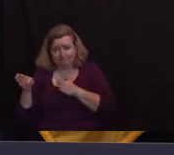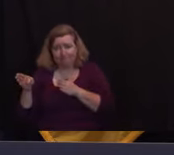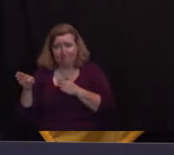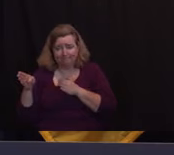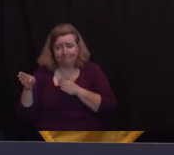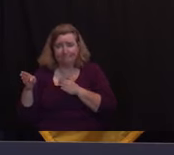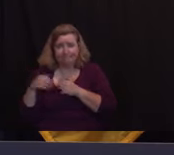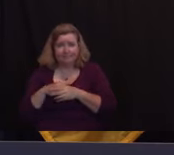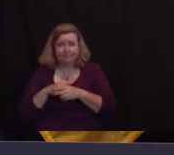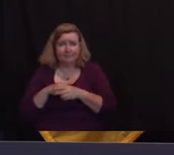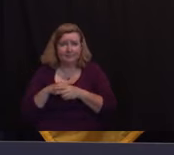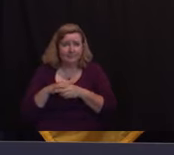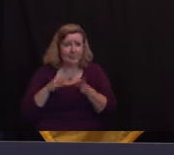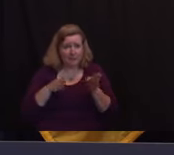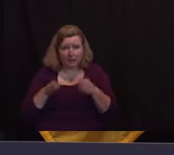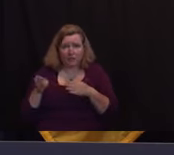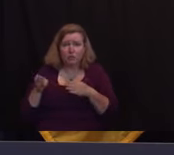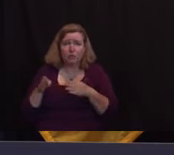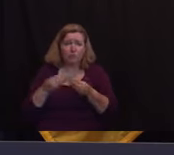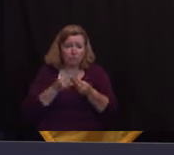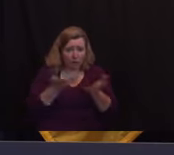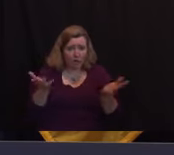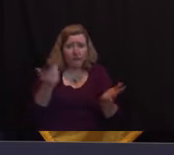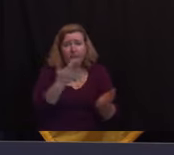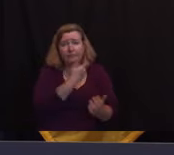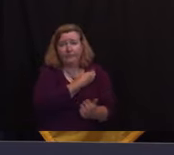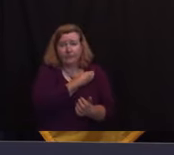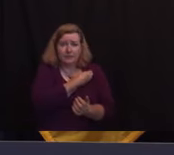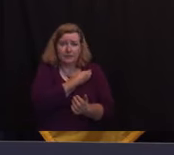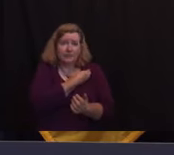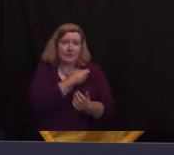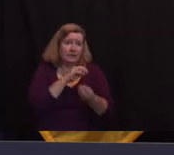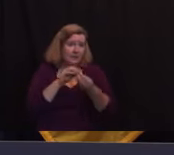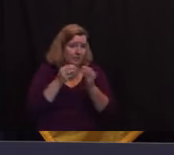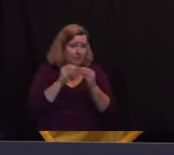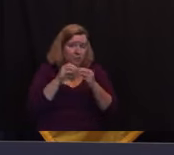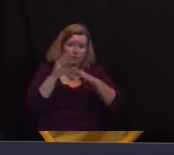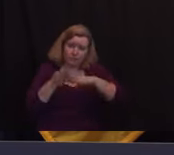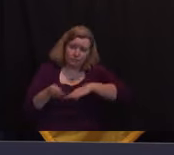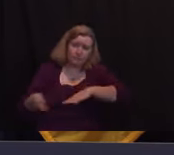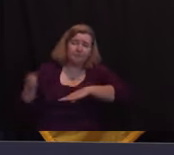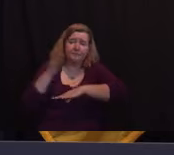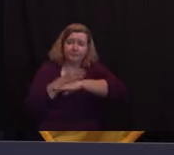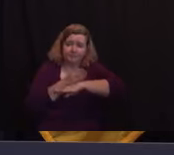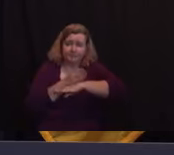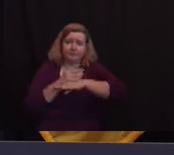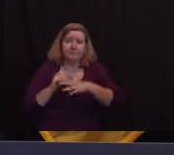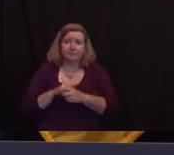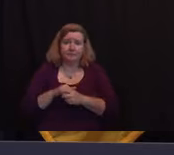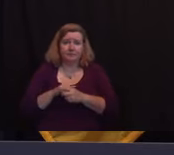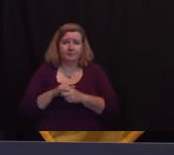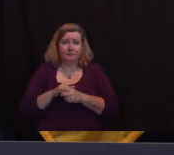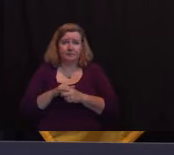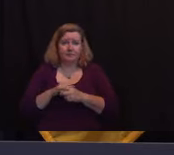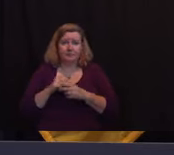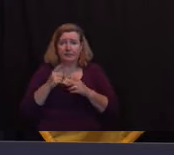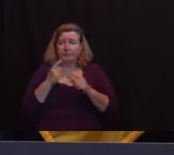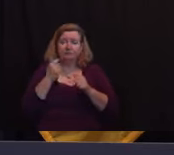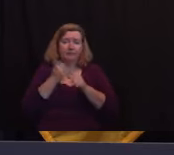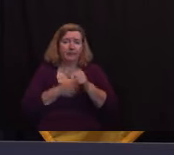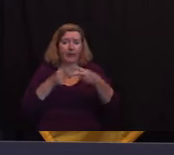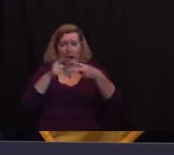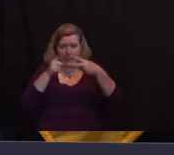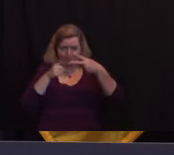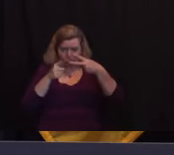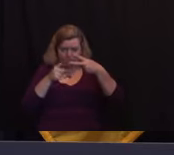they've got a plan in place, and the numbers are proving that things are going in the right direction, thankfully. And the last point I want to make, which we've already said, and we've said many